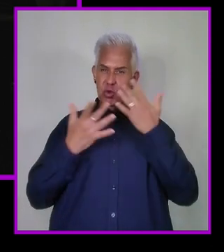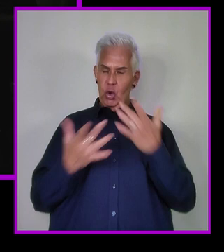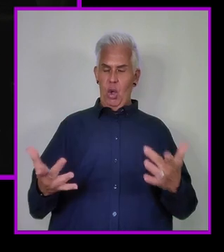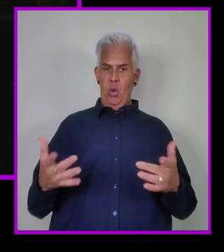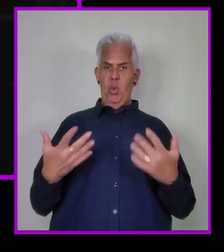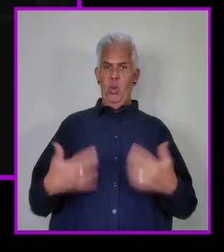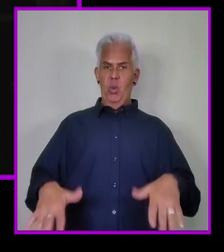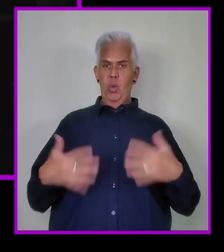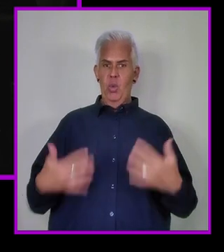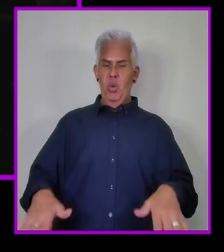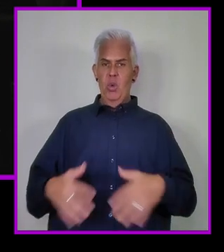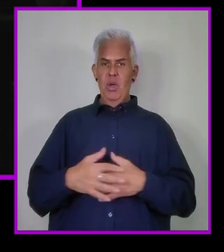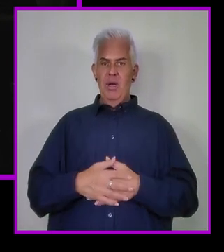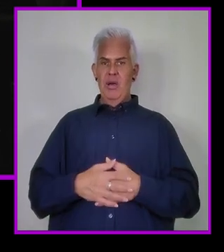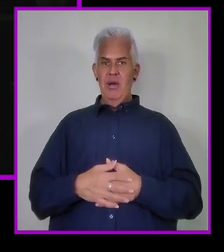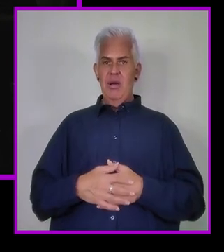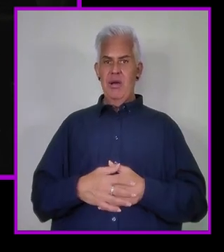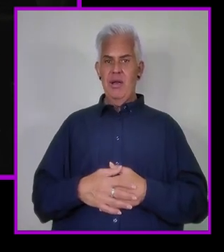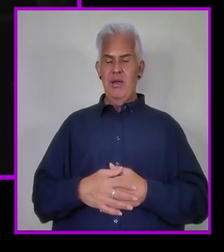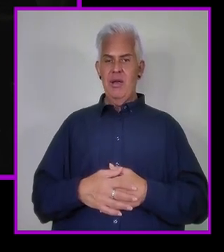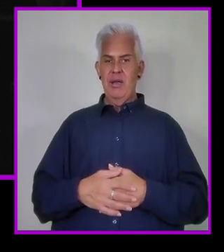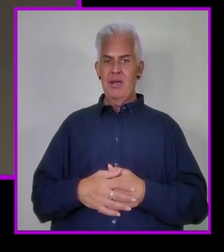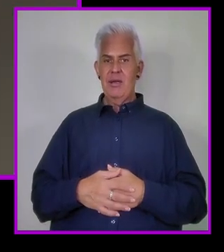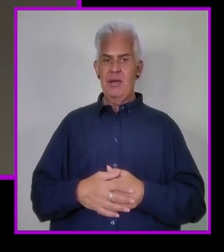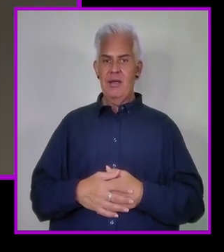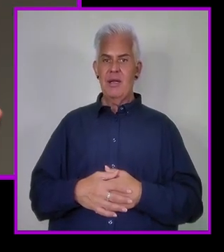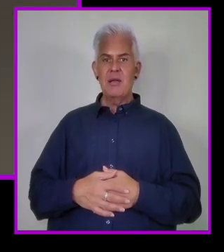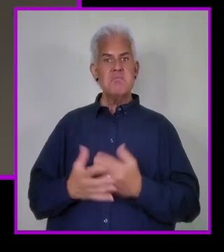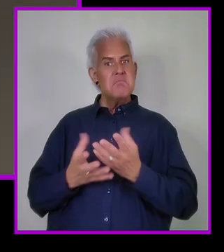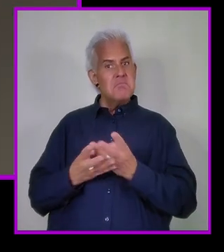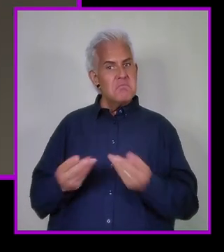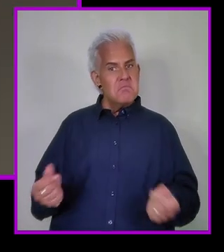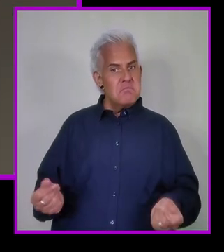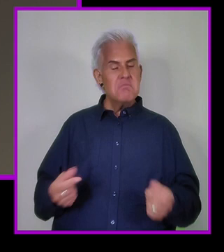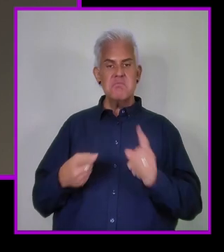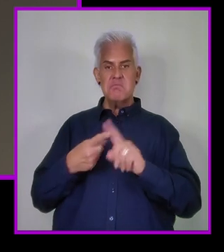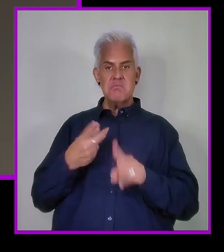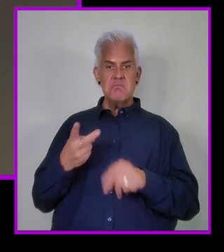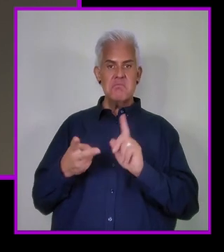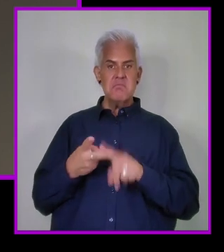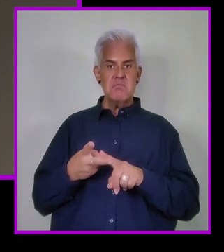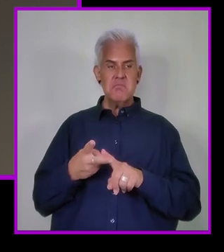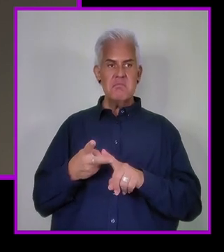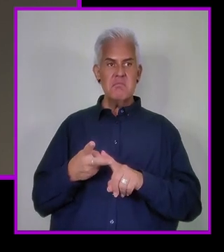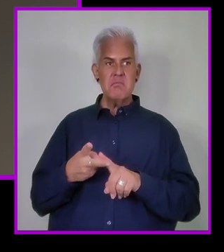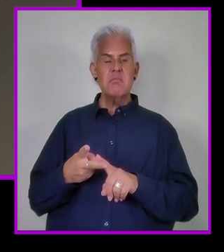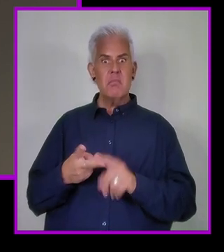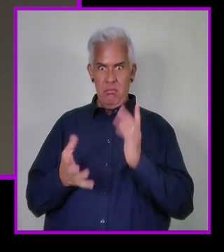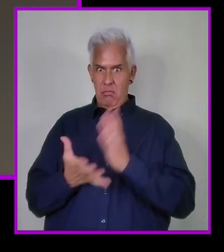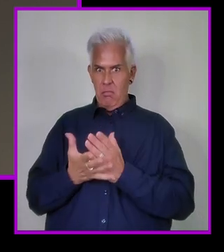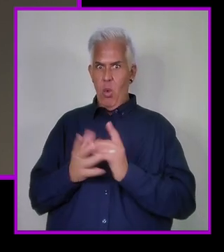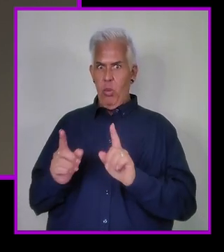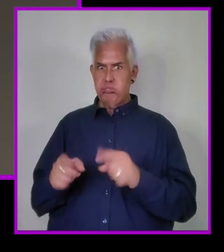think that's beginning to disappear. The other one for me, which was a real